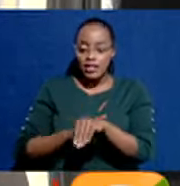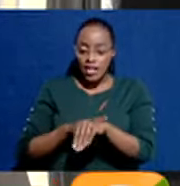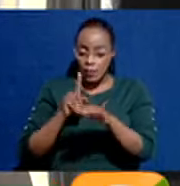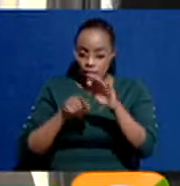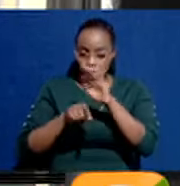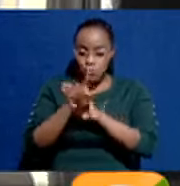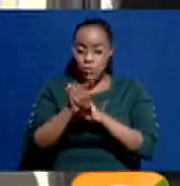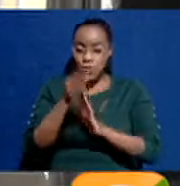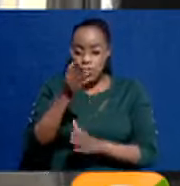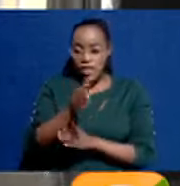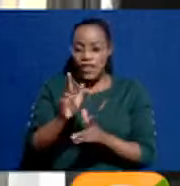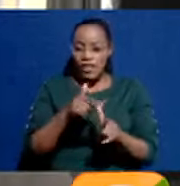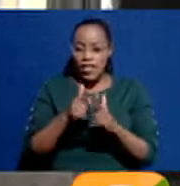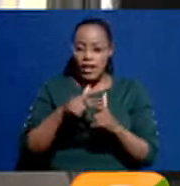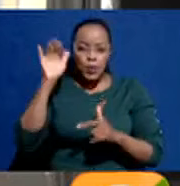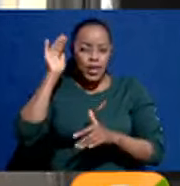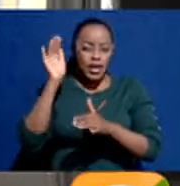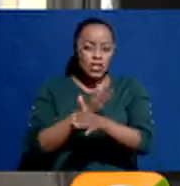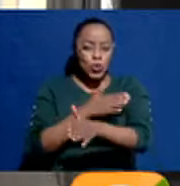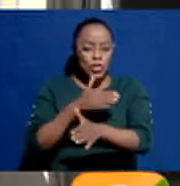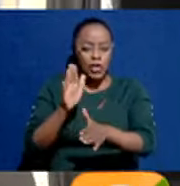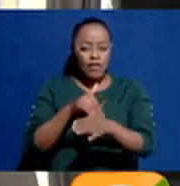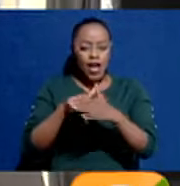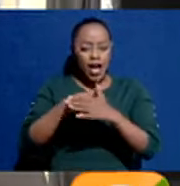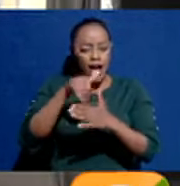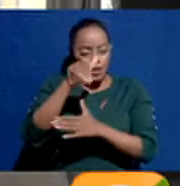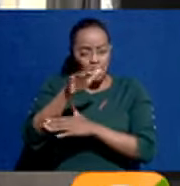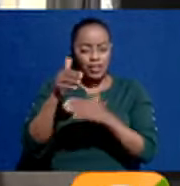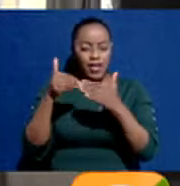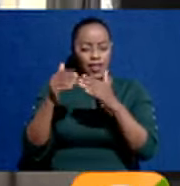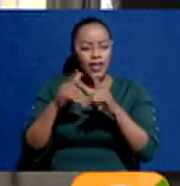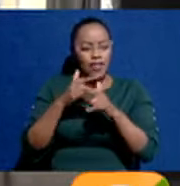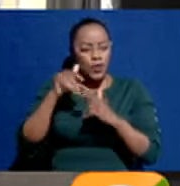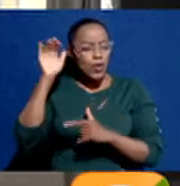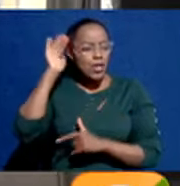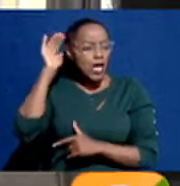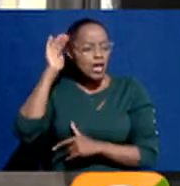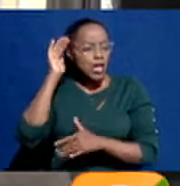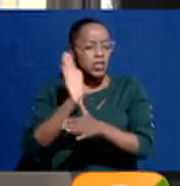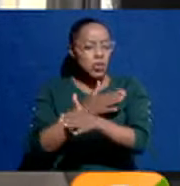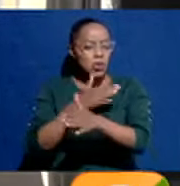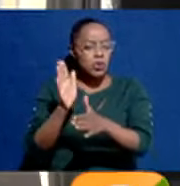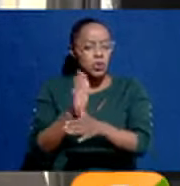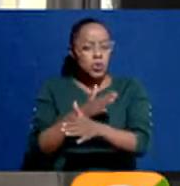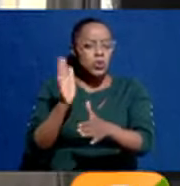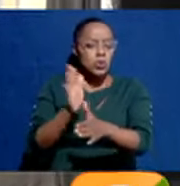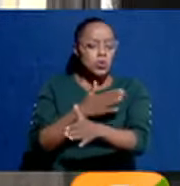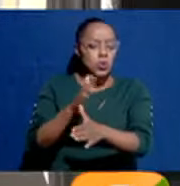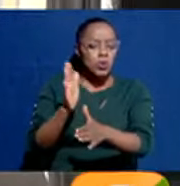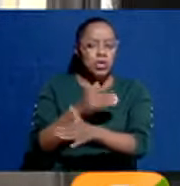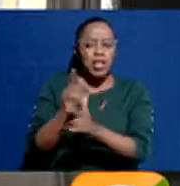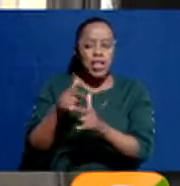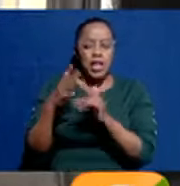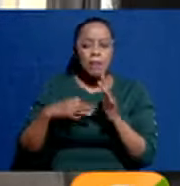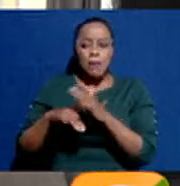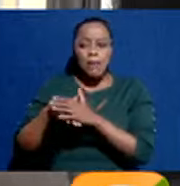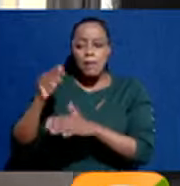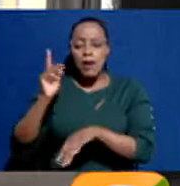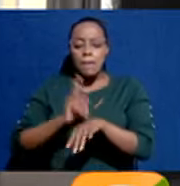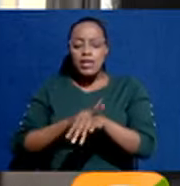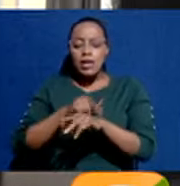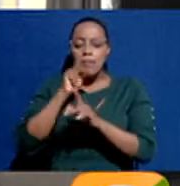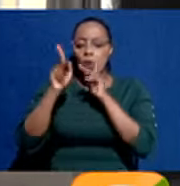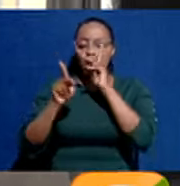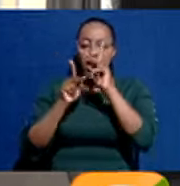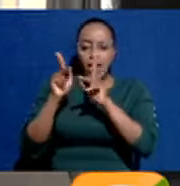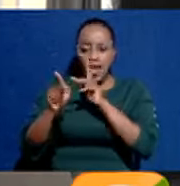waliingia, tukasikia nyimbo tuko nje ya gate. Tukasikia nyimbo, tukasikia mara moja watu wakitoka wakiwa wanapiga